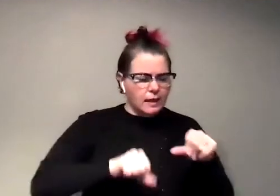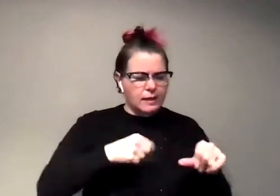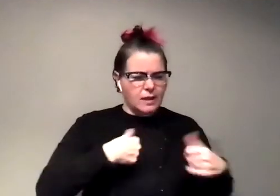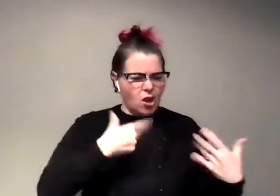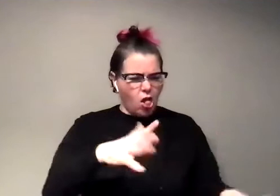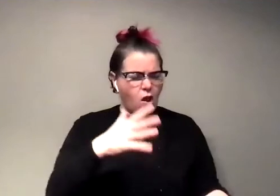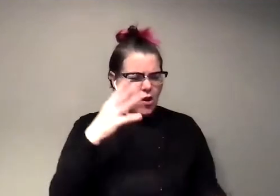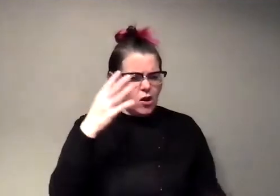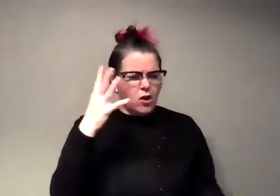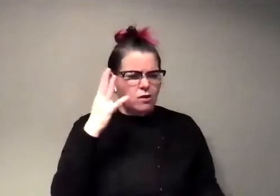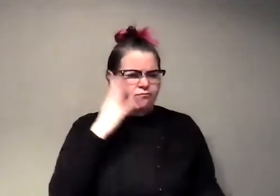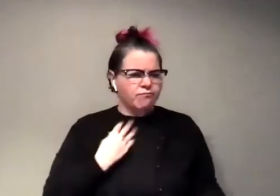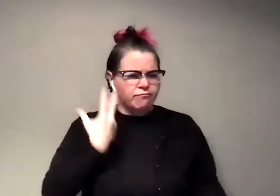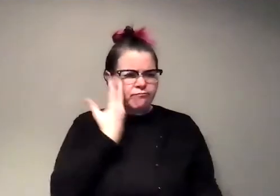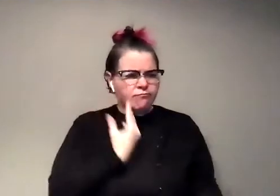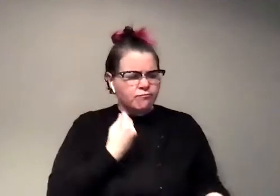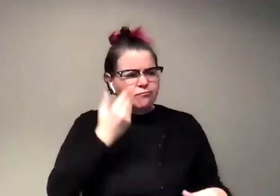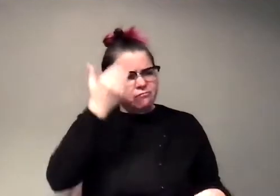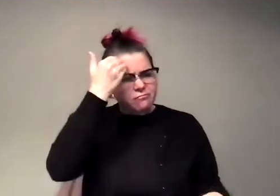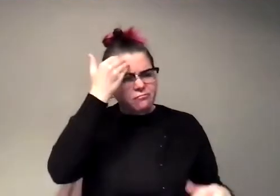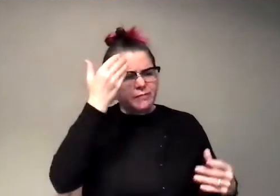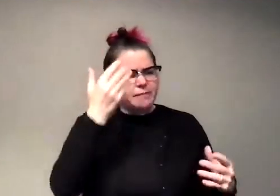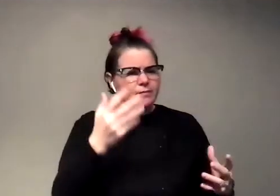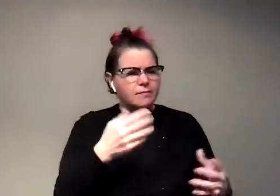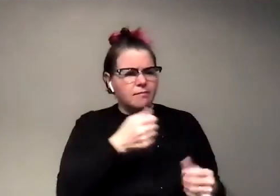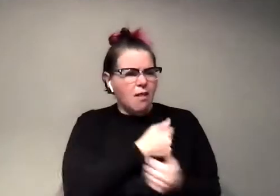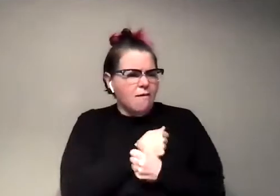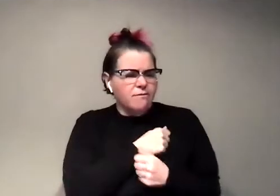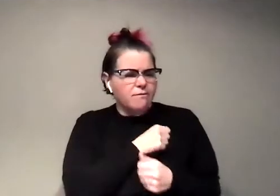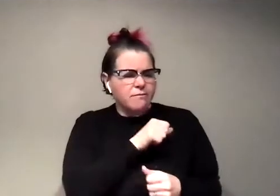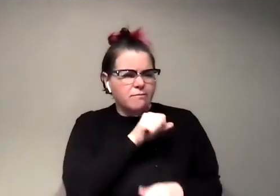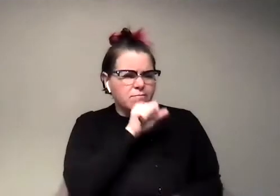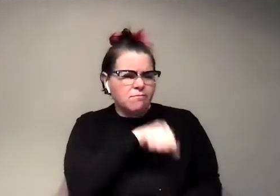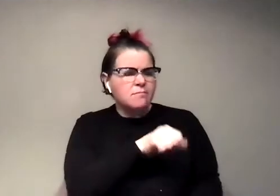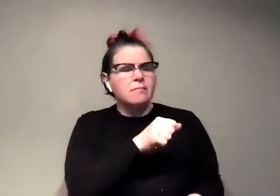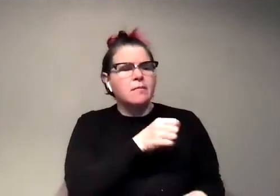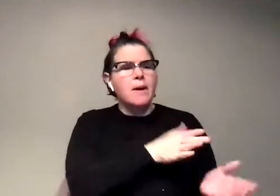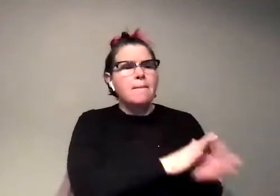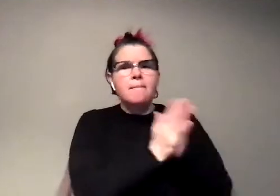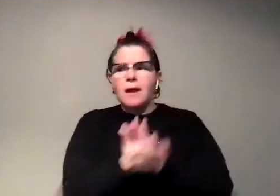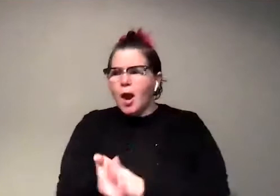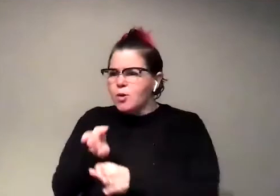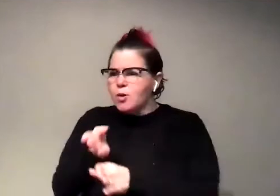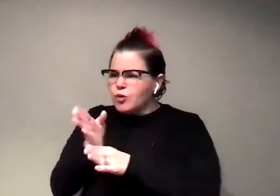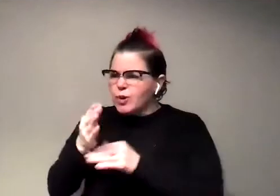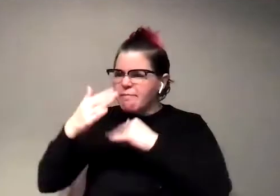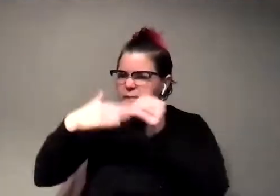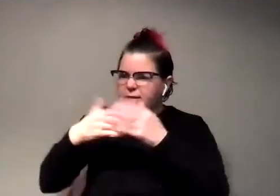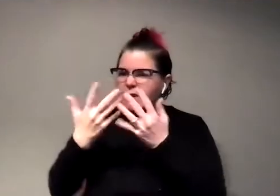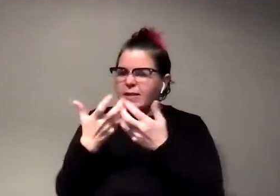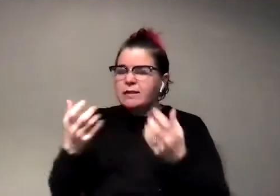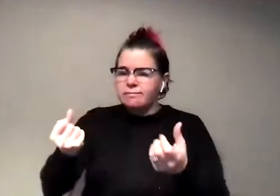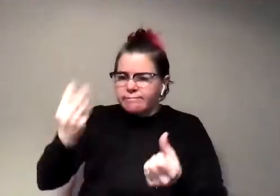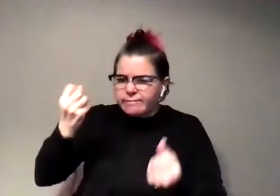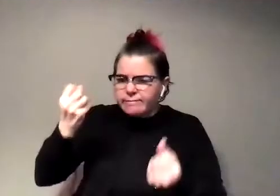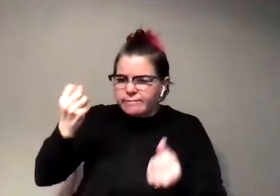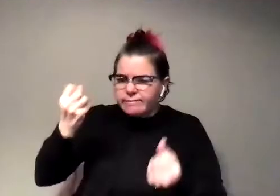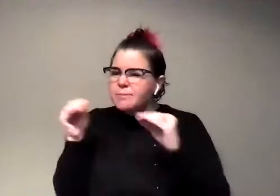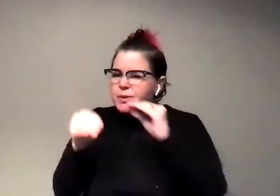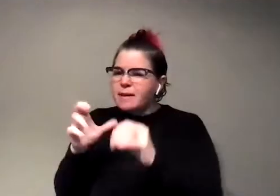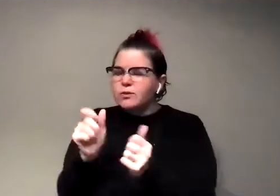already, had a love for into an actual career of building things and taking things apart as well.